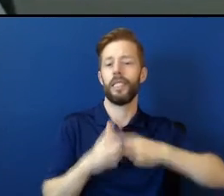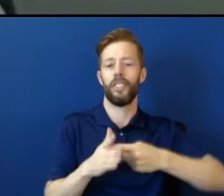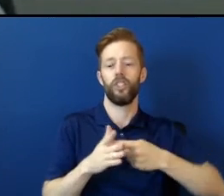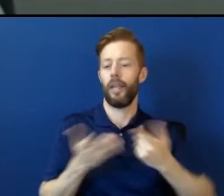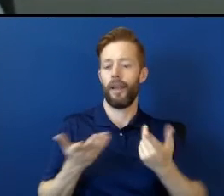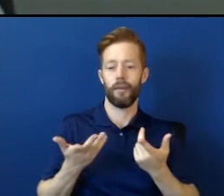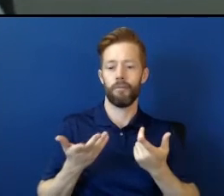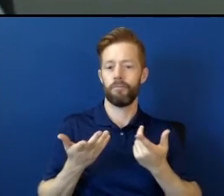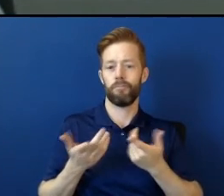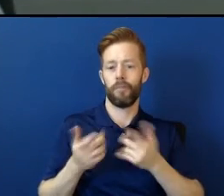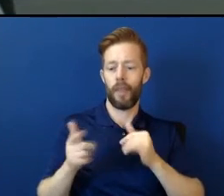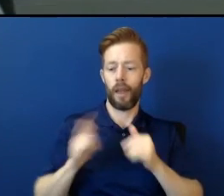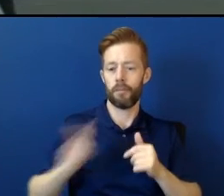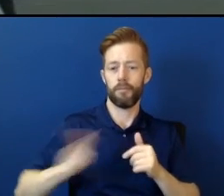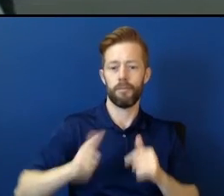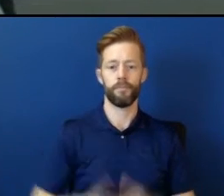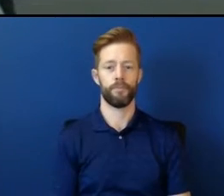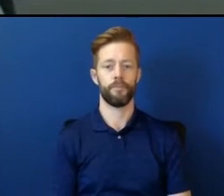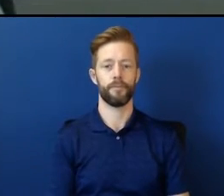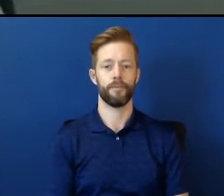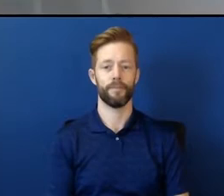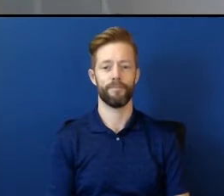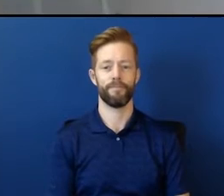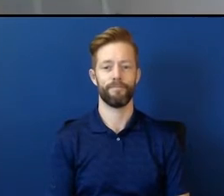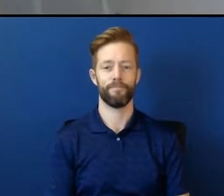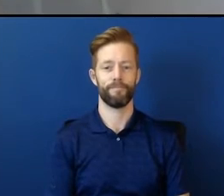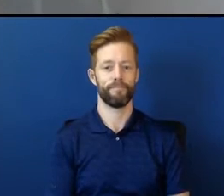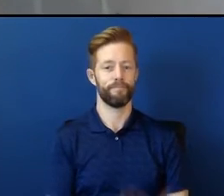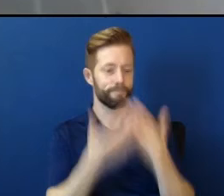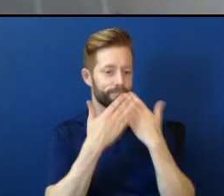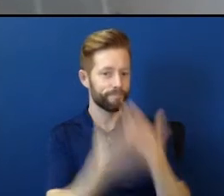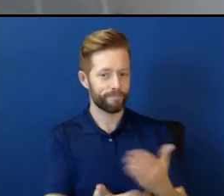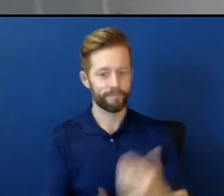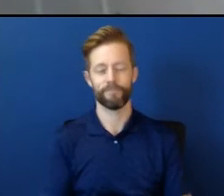it. Great. Thank you for that, Matt.